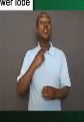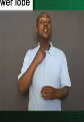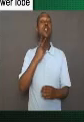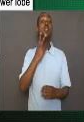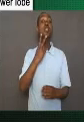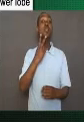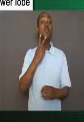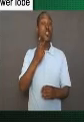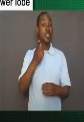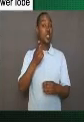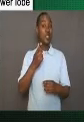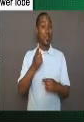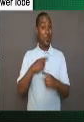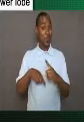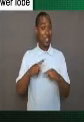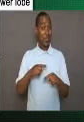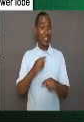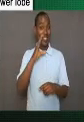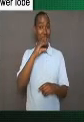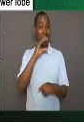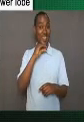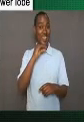that are used in speech.